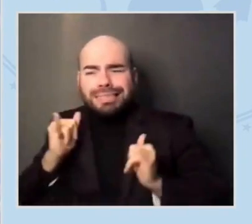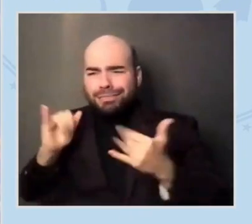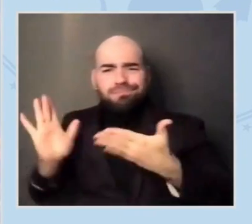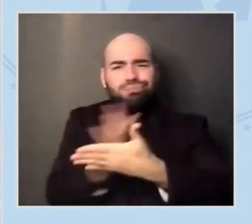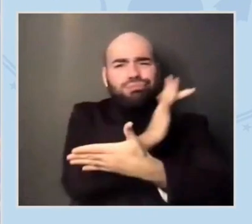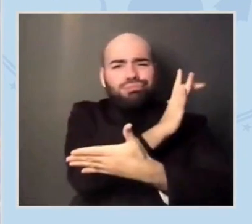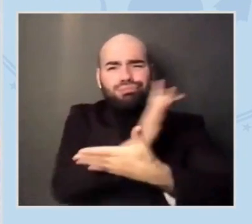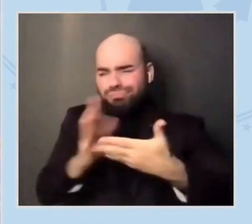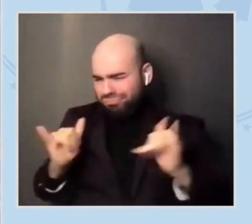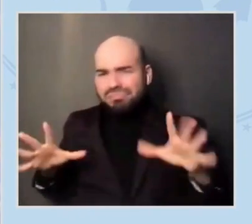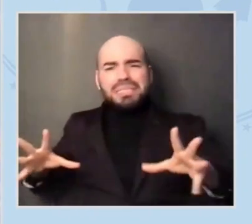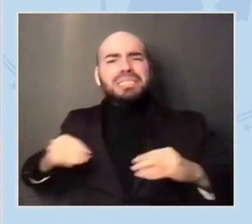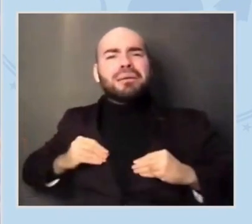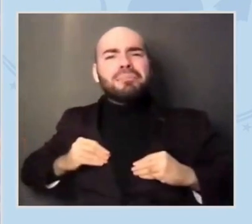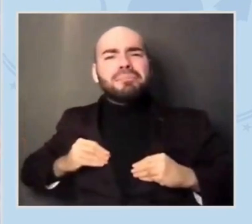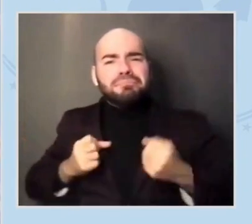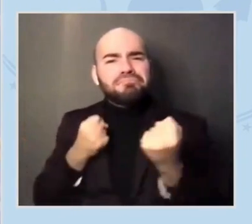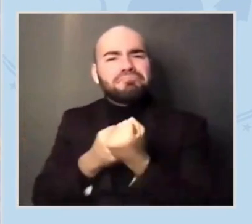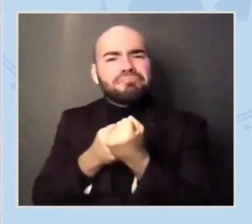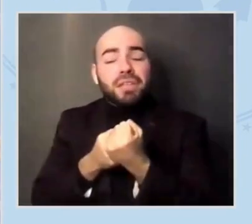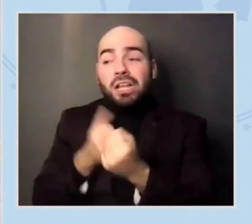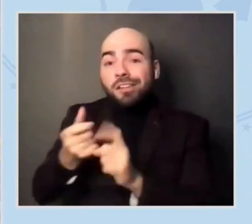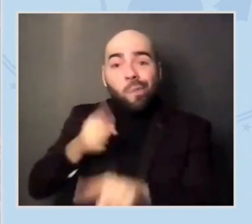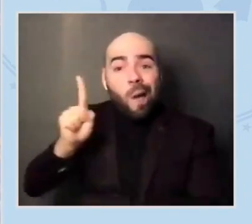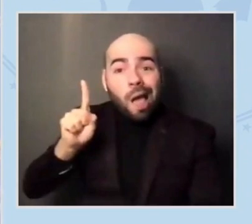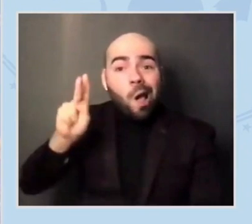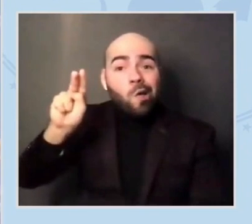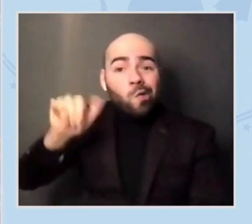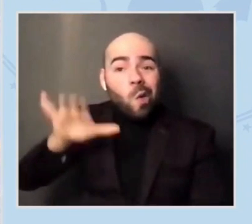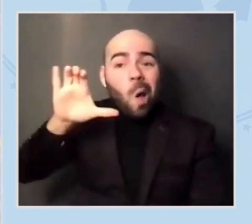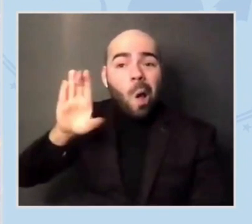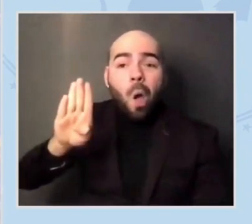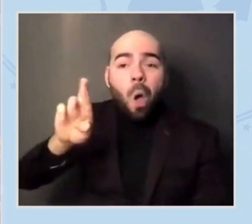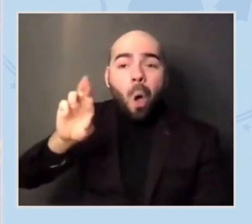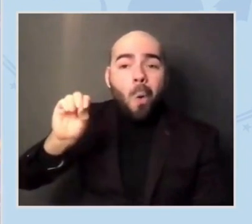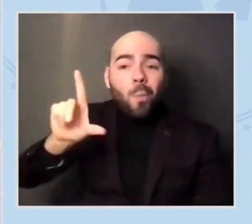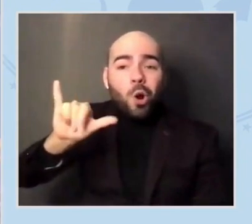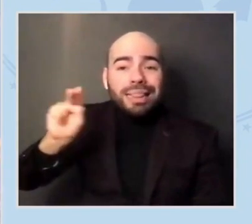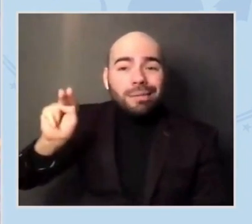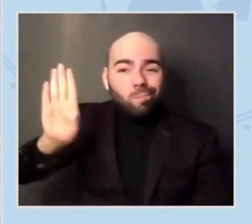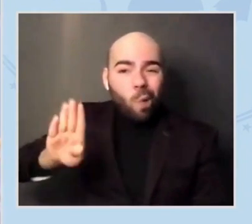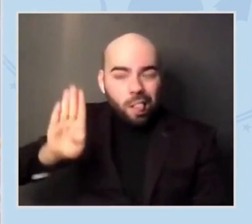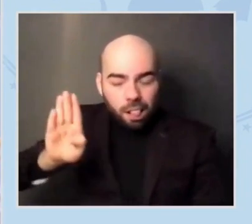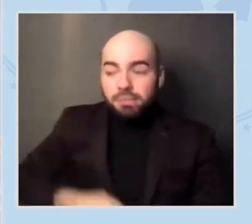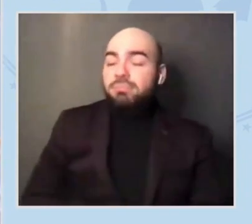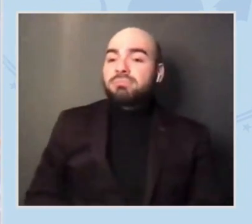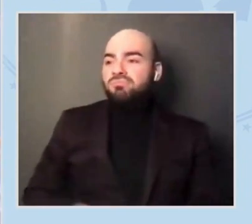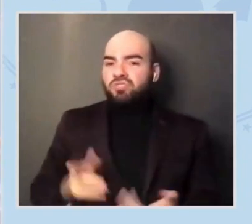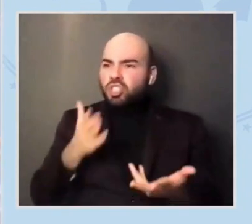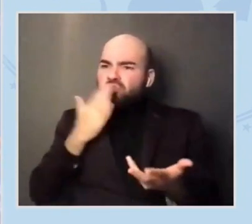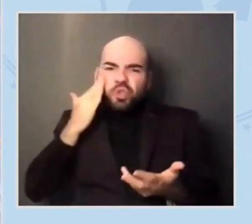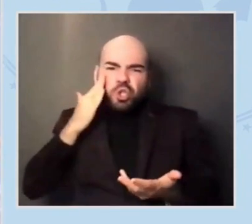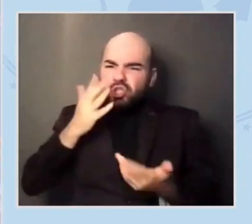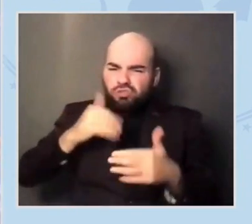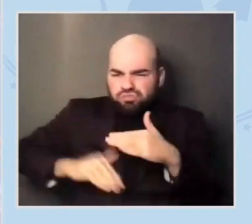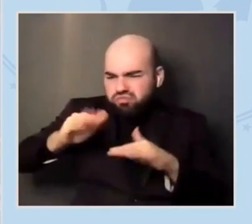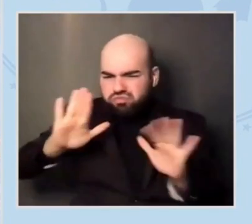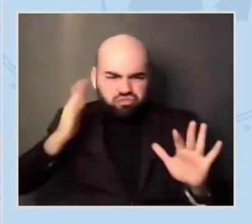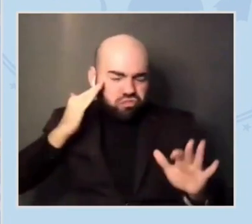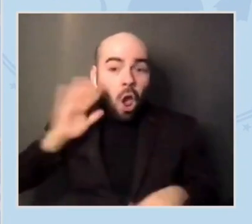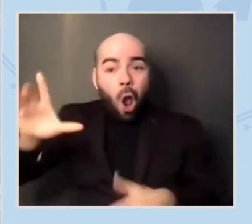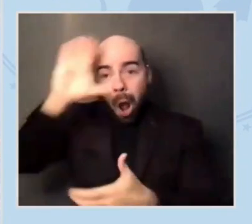neighborhood who never forgot where she came from. Her husband, George, is pretty good too. He's won a Nobel